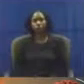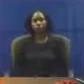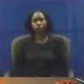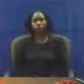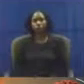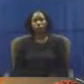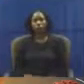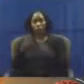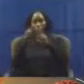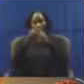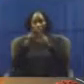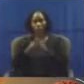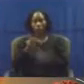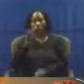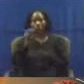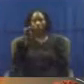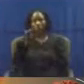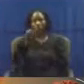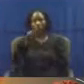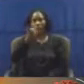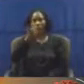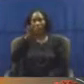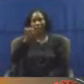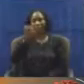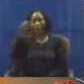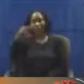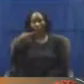The Honourable Thring.